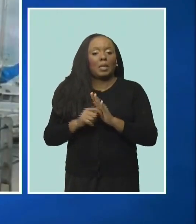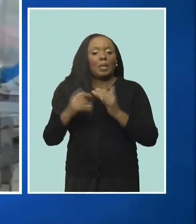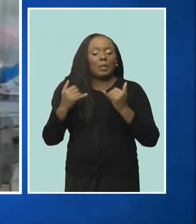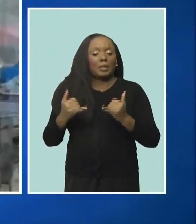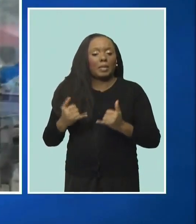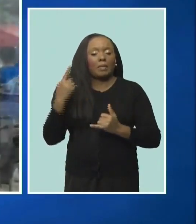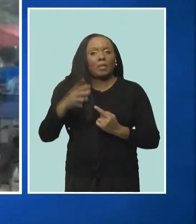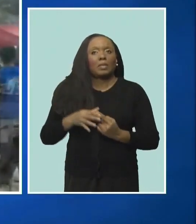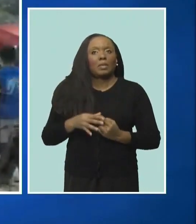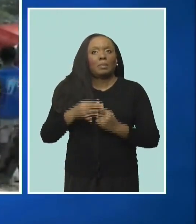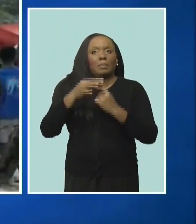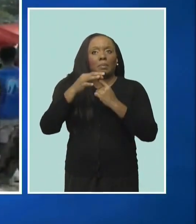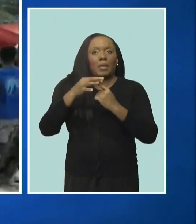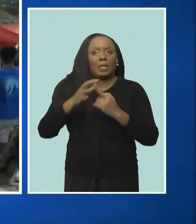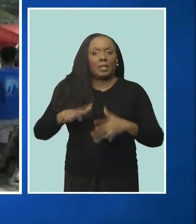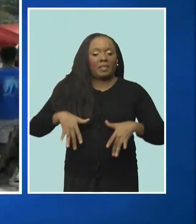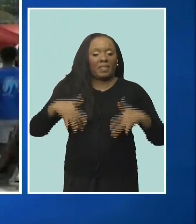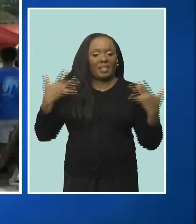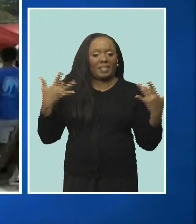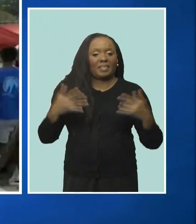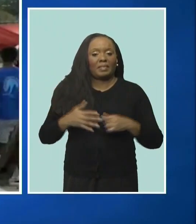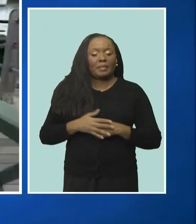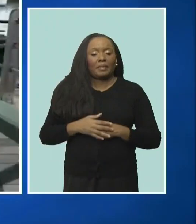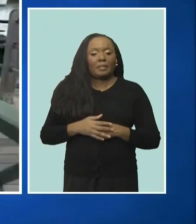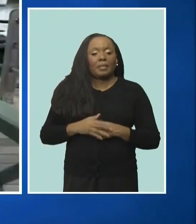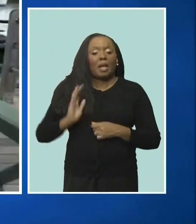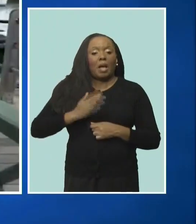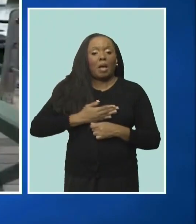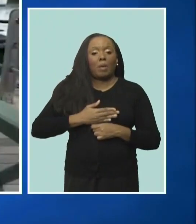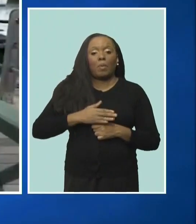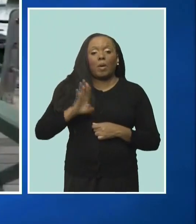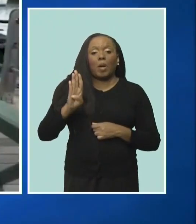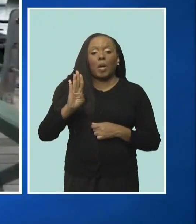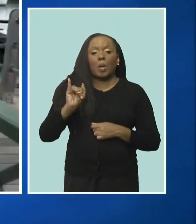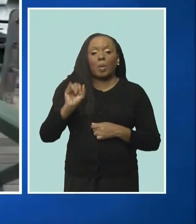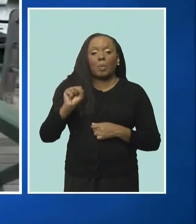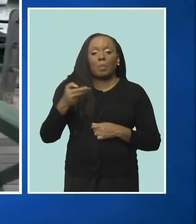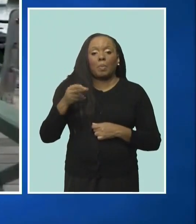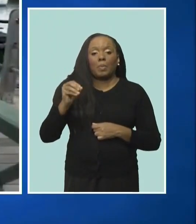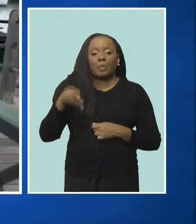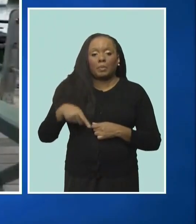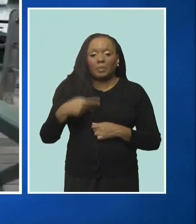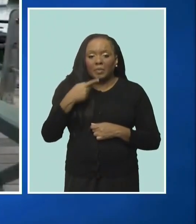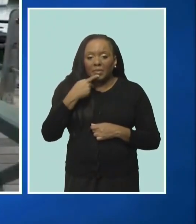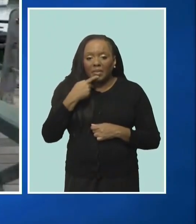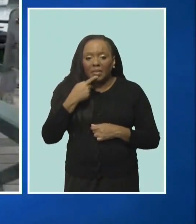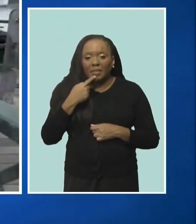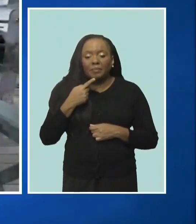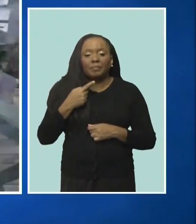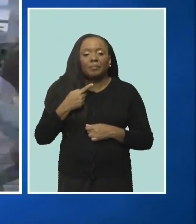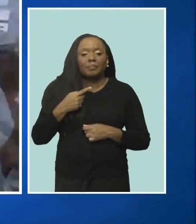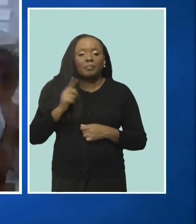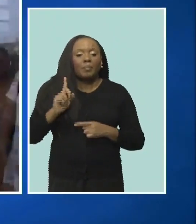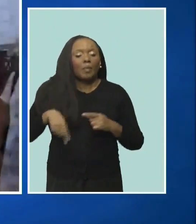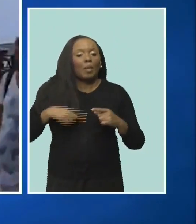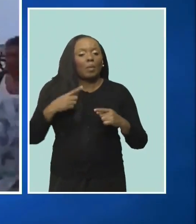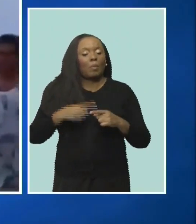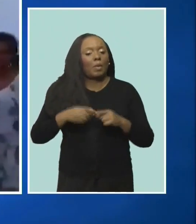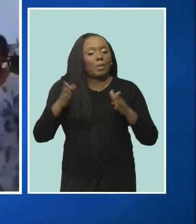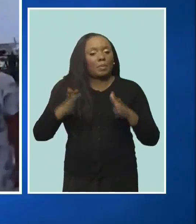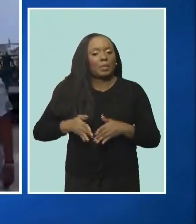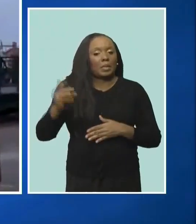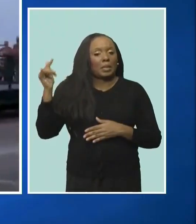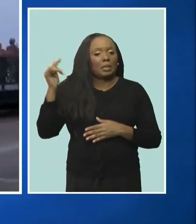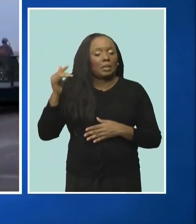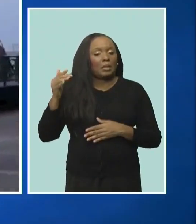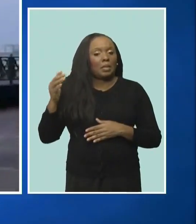Angels to mark the occasion. Anglican Bishop of Barbados, the Right Reverend Michael Maxwell, says though Coleridge's tenure coincided with a